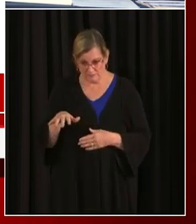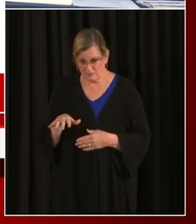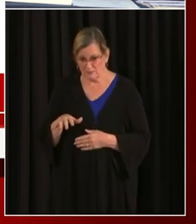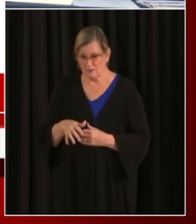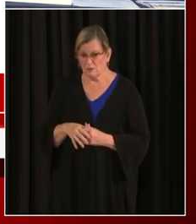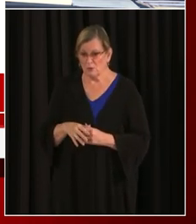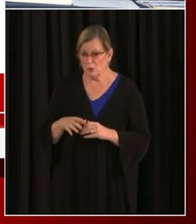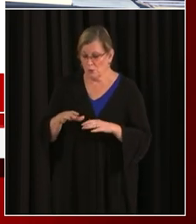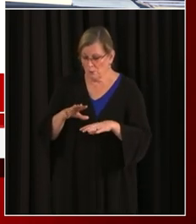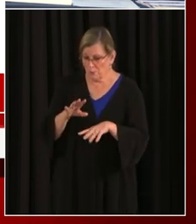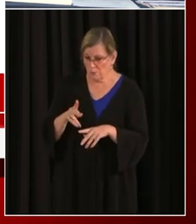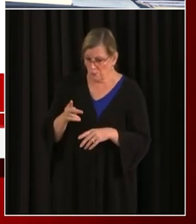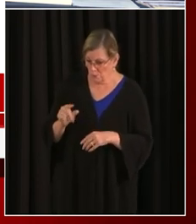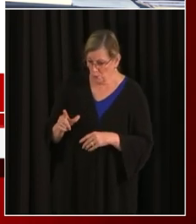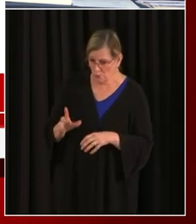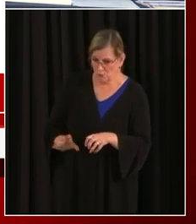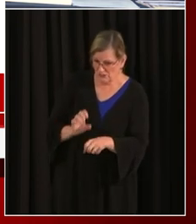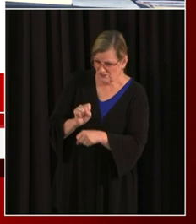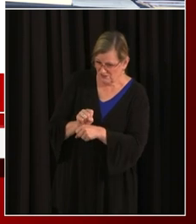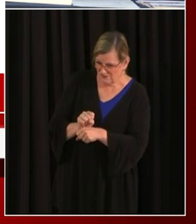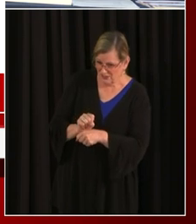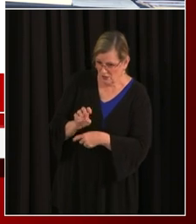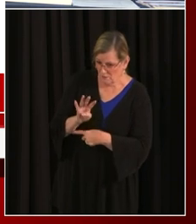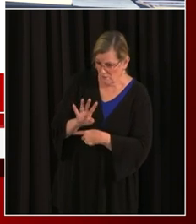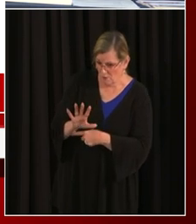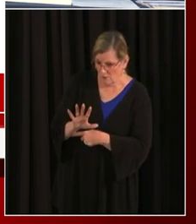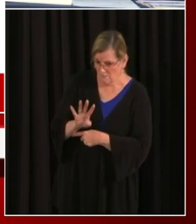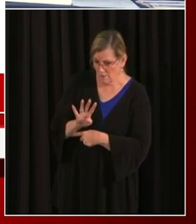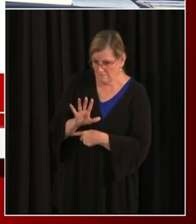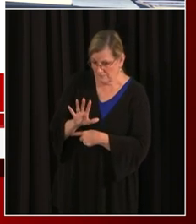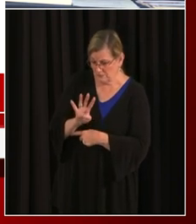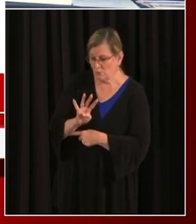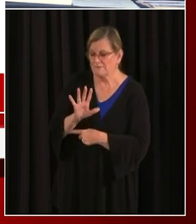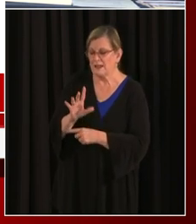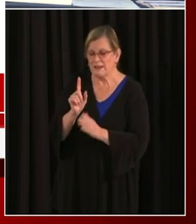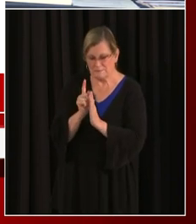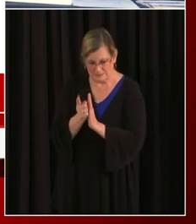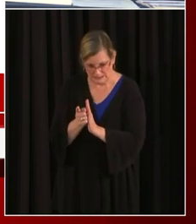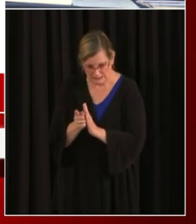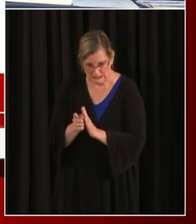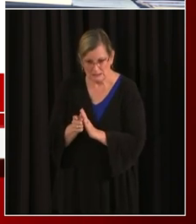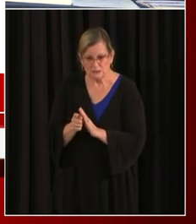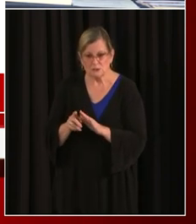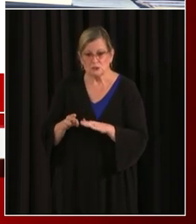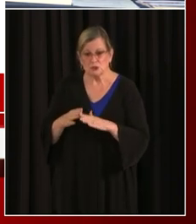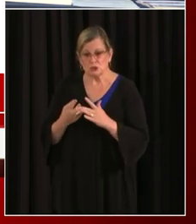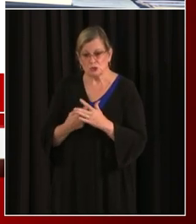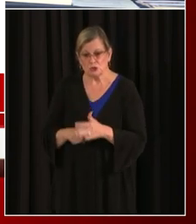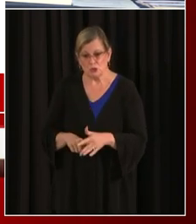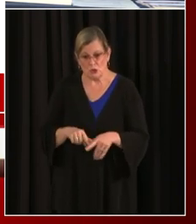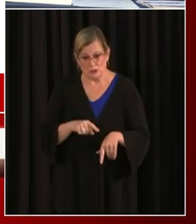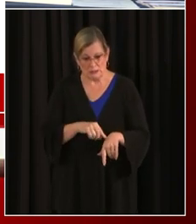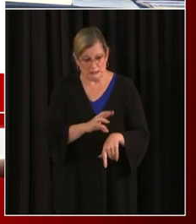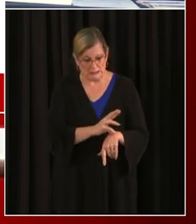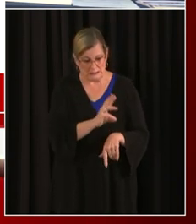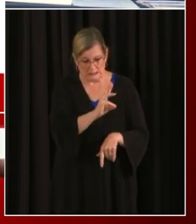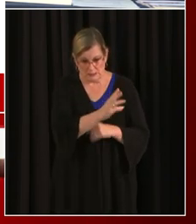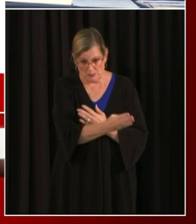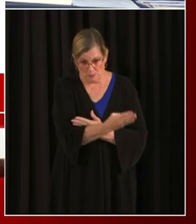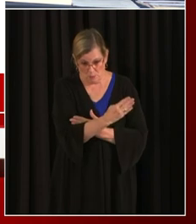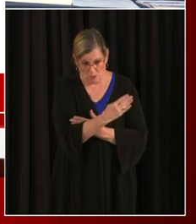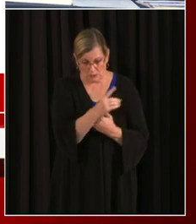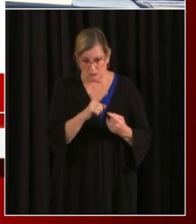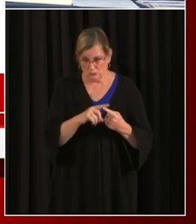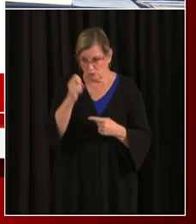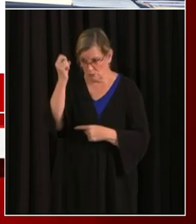minutes, and they will start at 6 a.m. to 12 p.m. We'll close at 12 for cleaning and in-service training